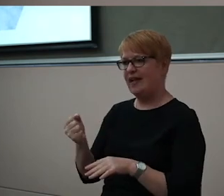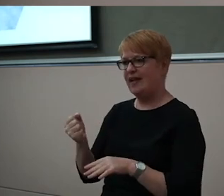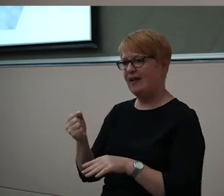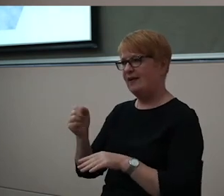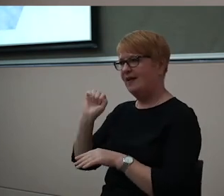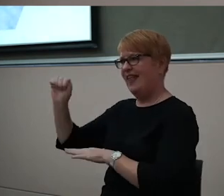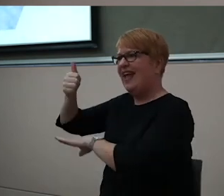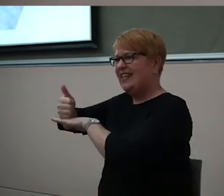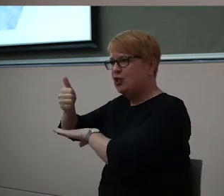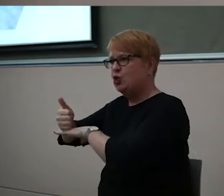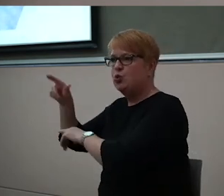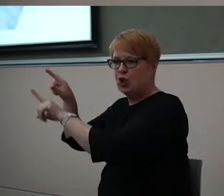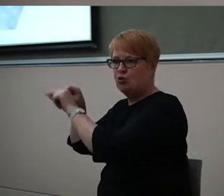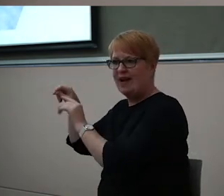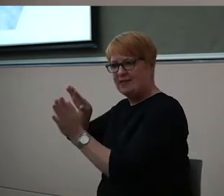very specific,